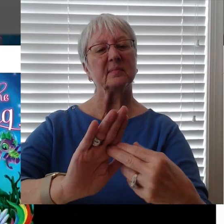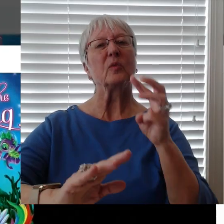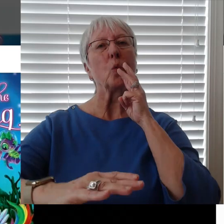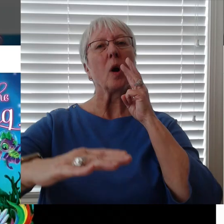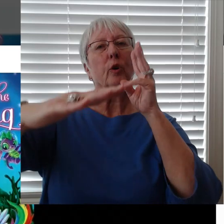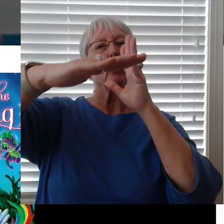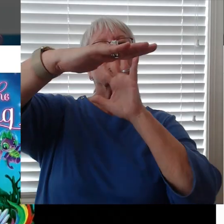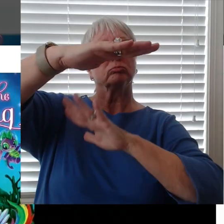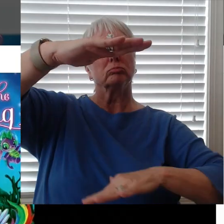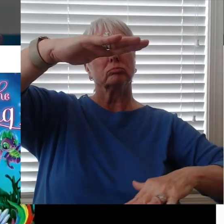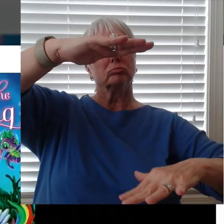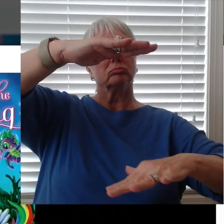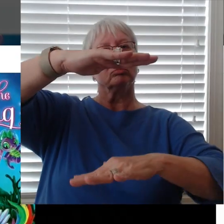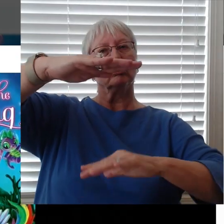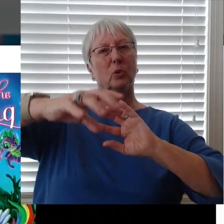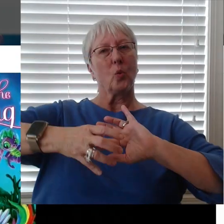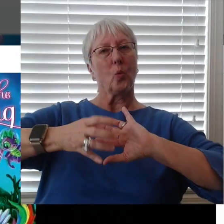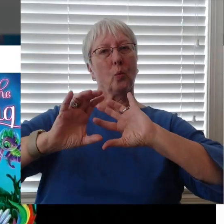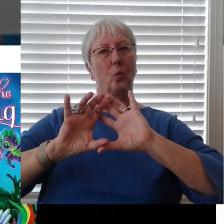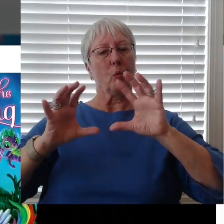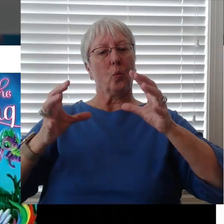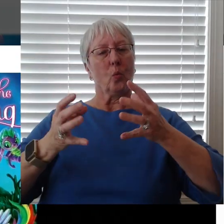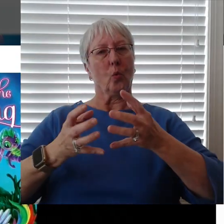place with the idea of being in an underwater world.